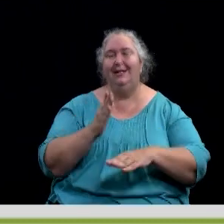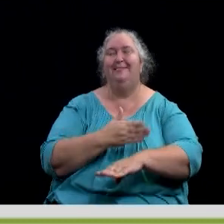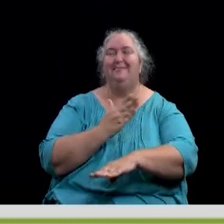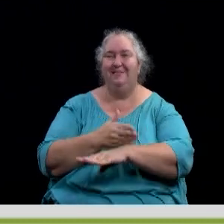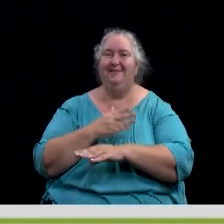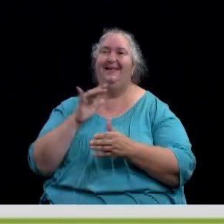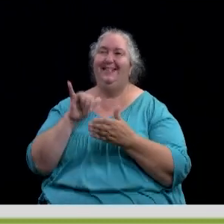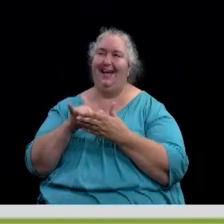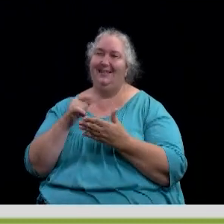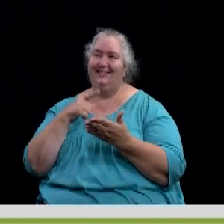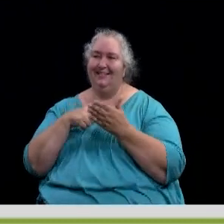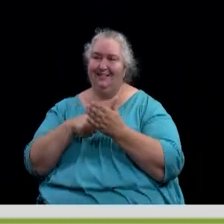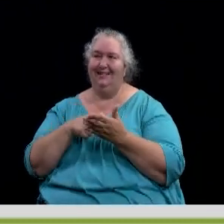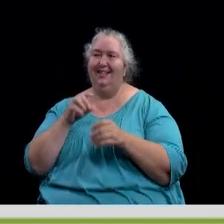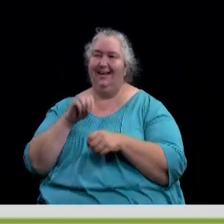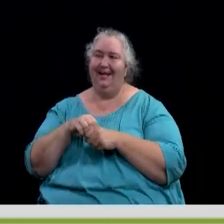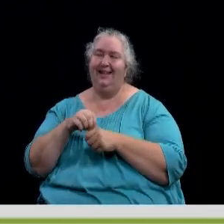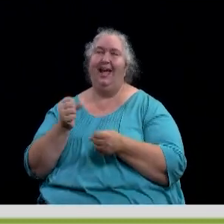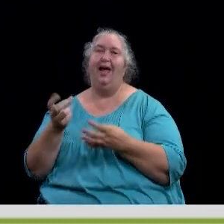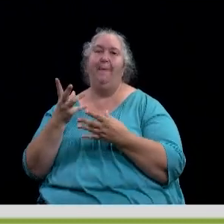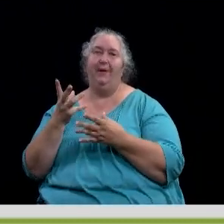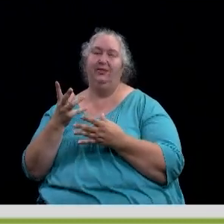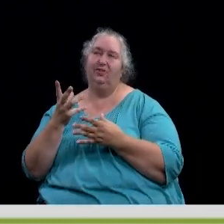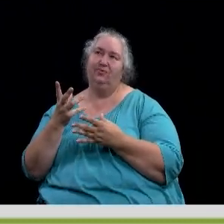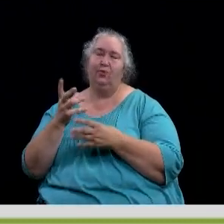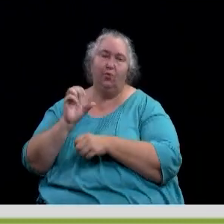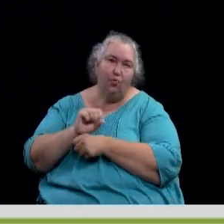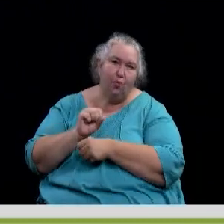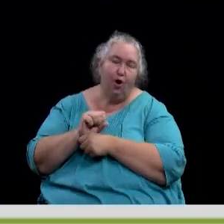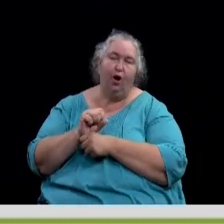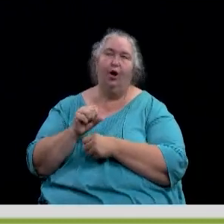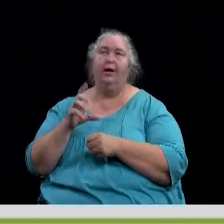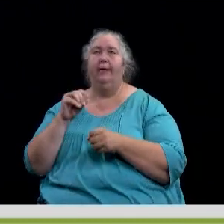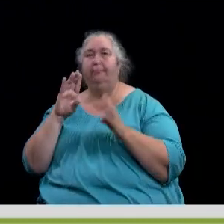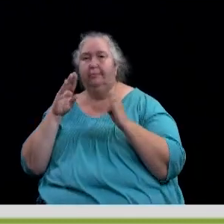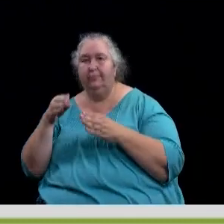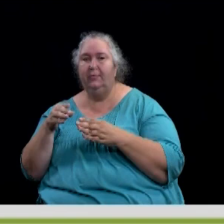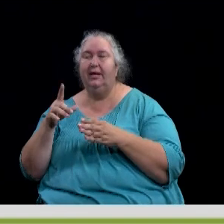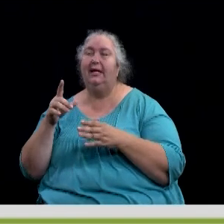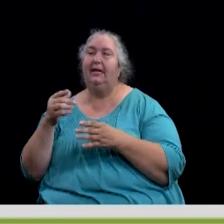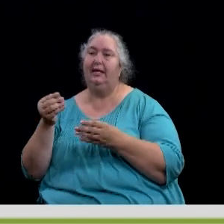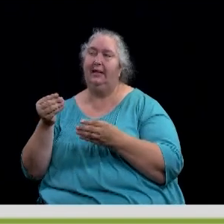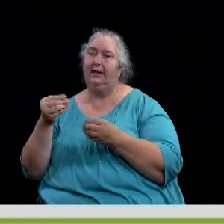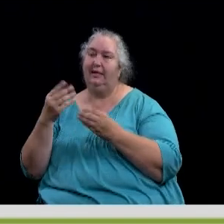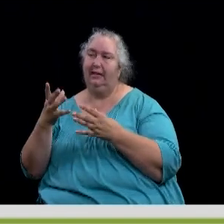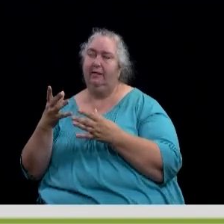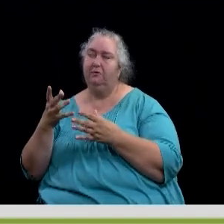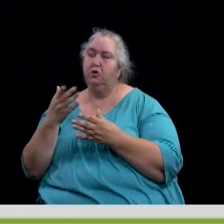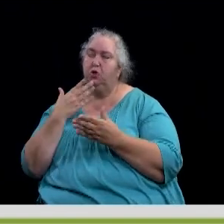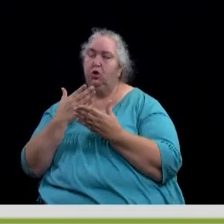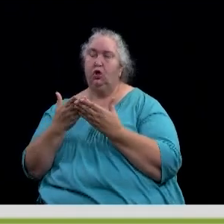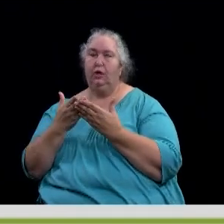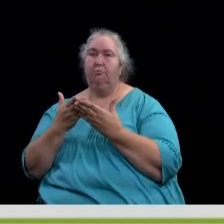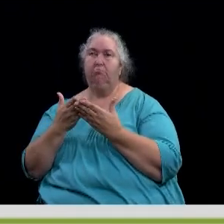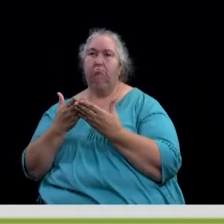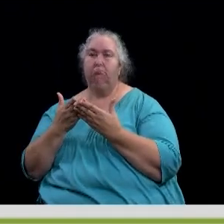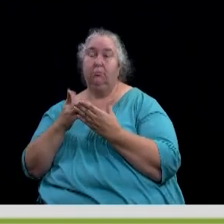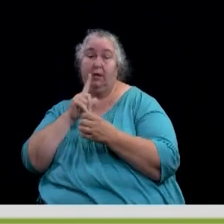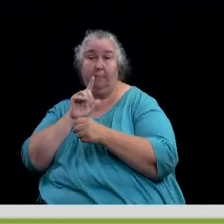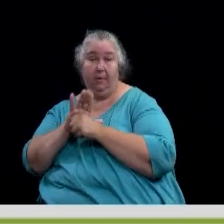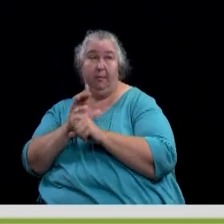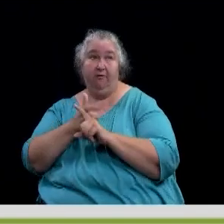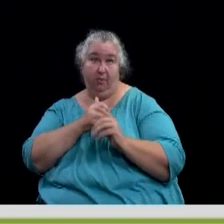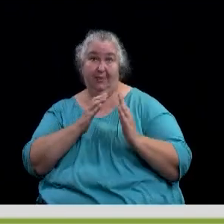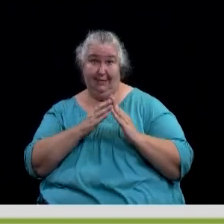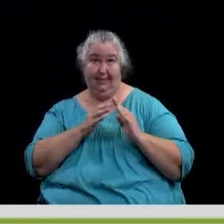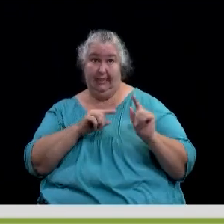scoped shall require a sizable financial commitment on the part of the city. The project is funded primarily with future local